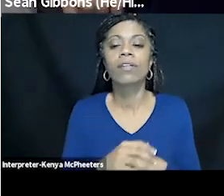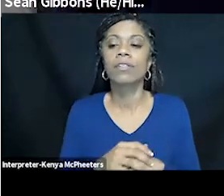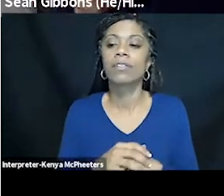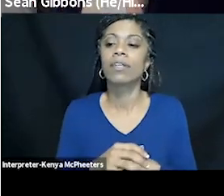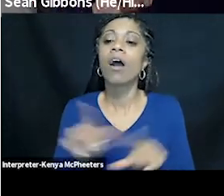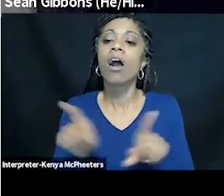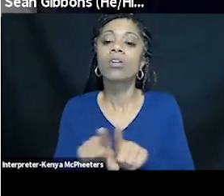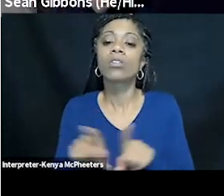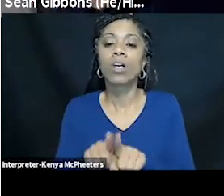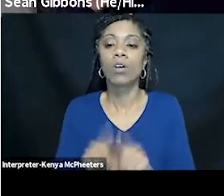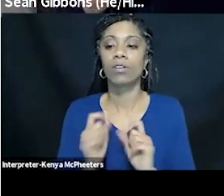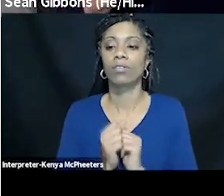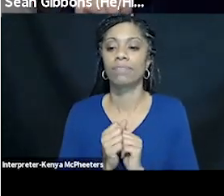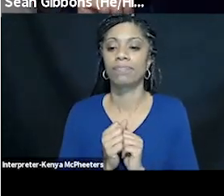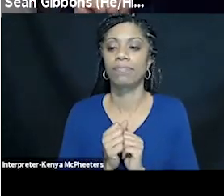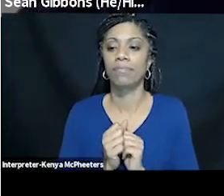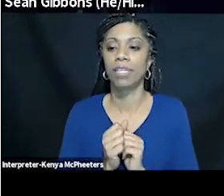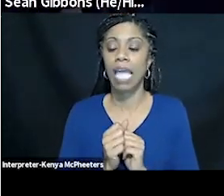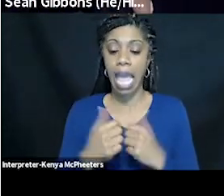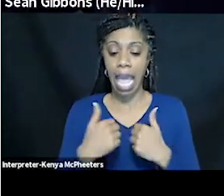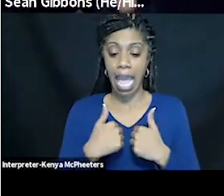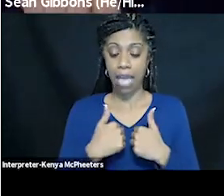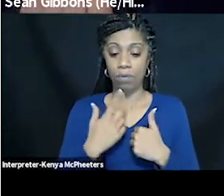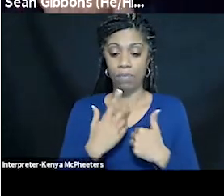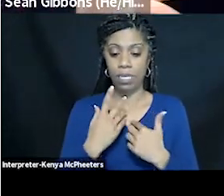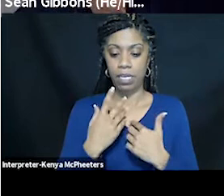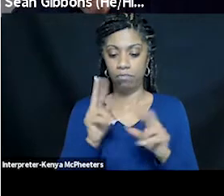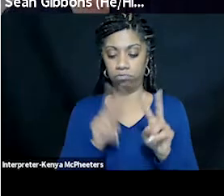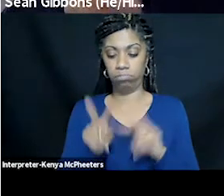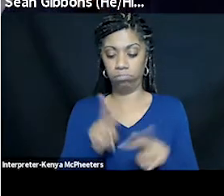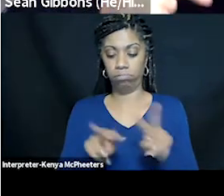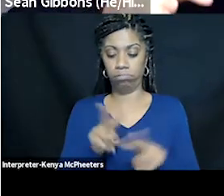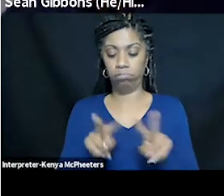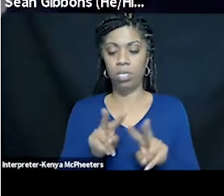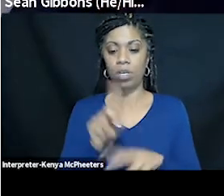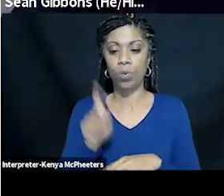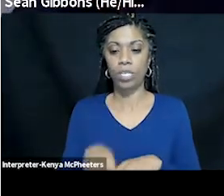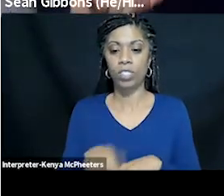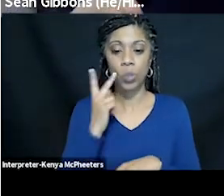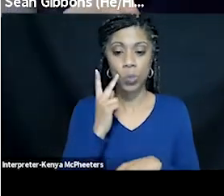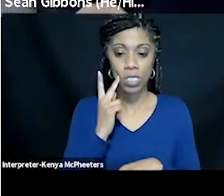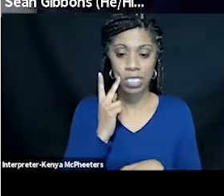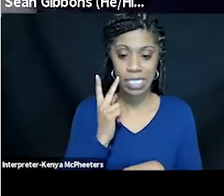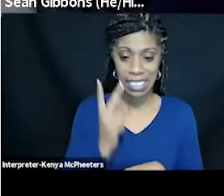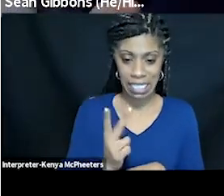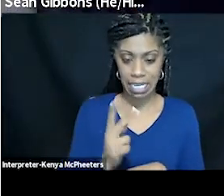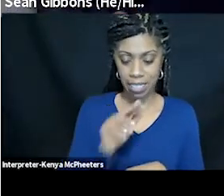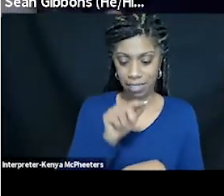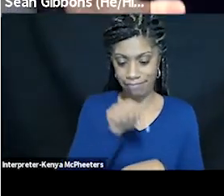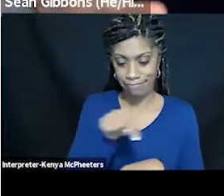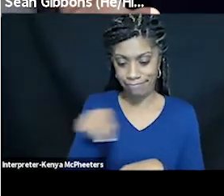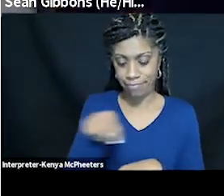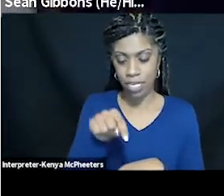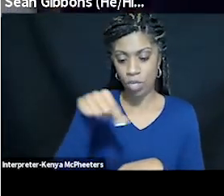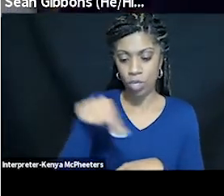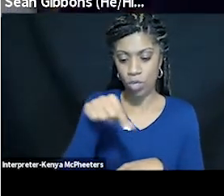know, questions, I'm going to be moderating those. I will look in the Q&A box, and it's easy to find. It says Q and the ampersand A. Put your questions